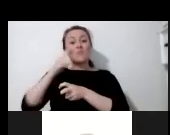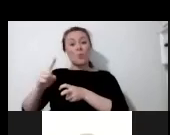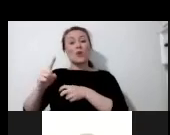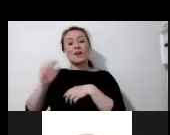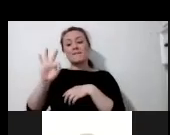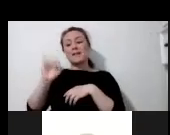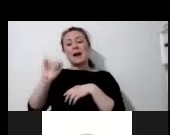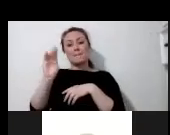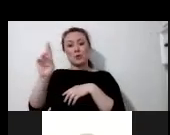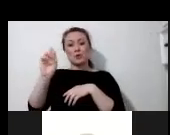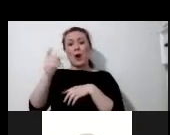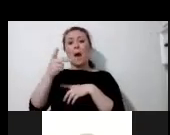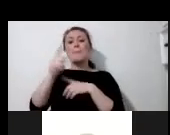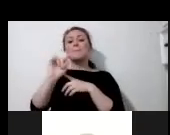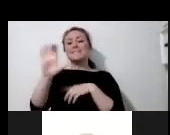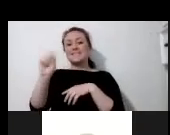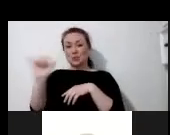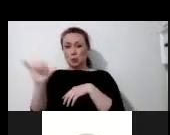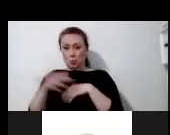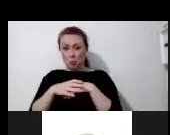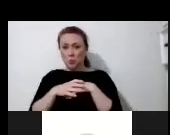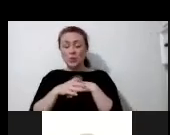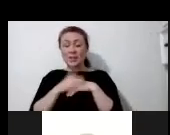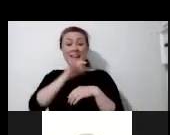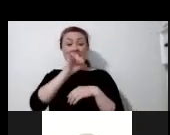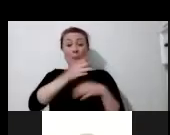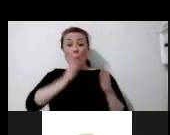they approached it would be the same way we would have had to at KU.